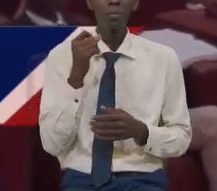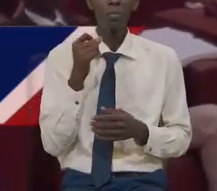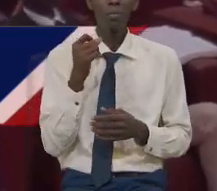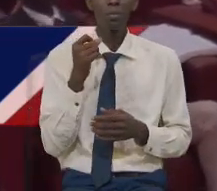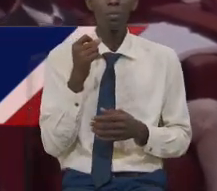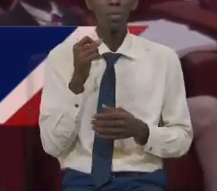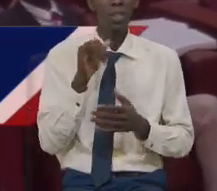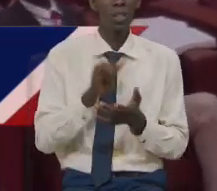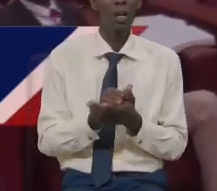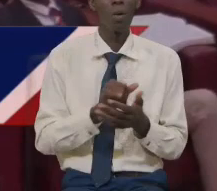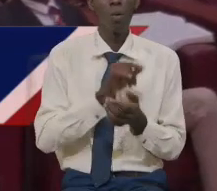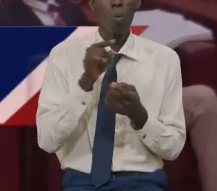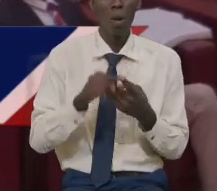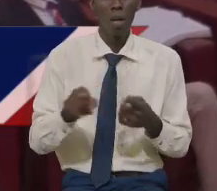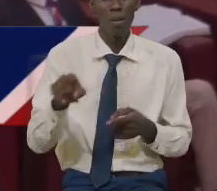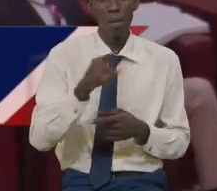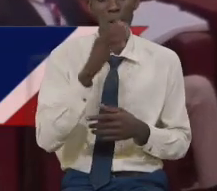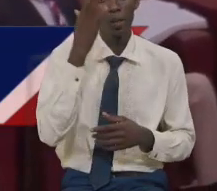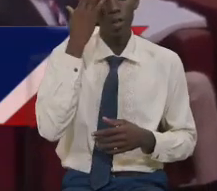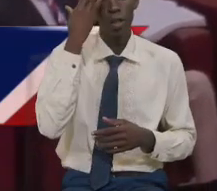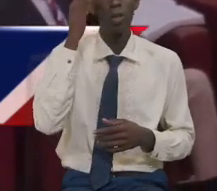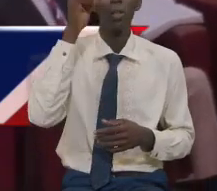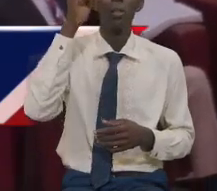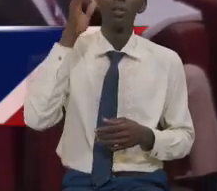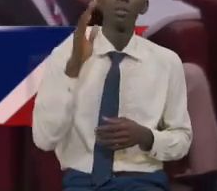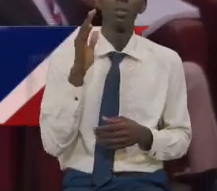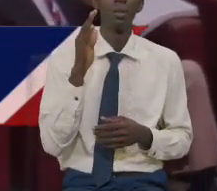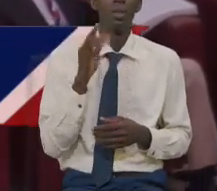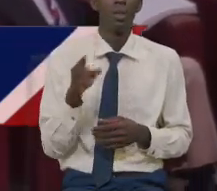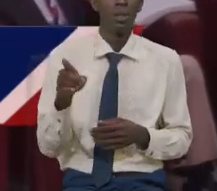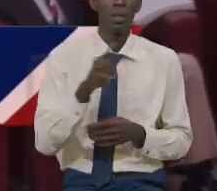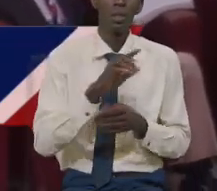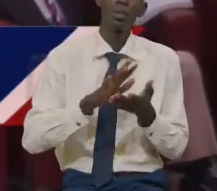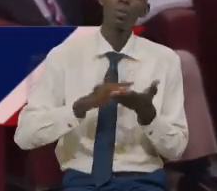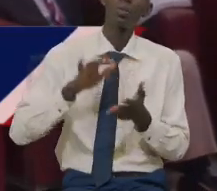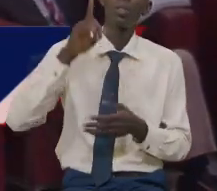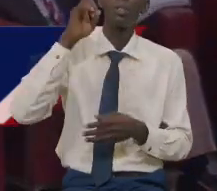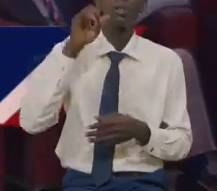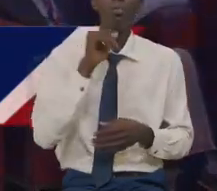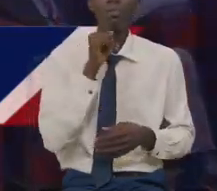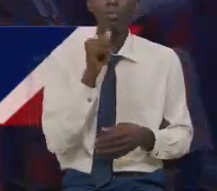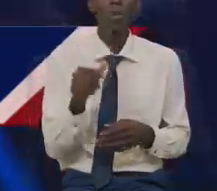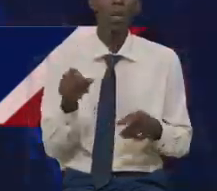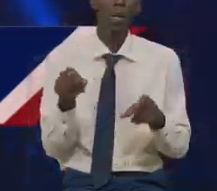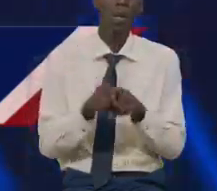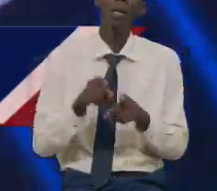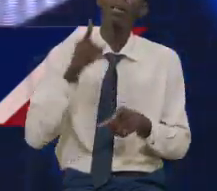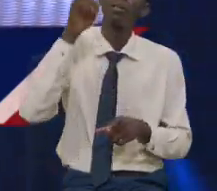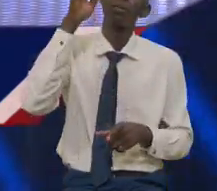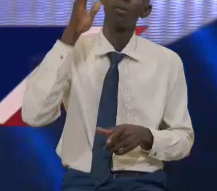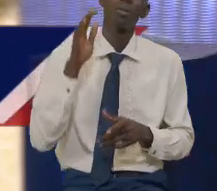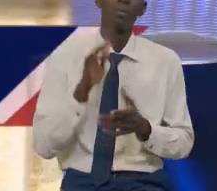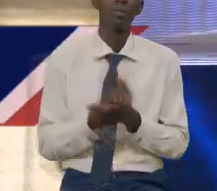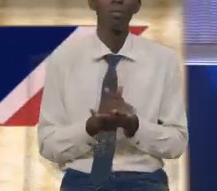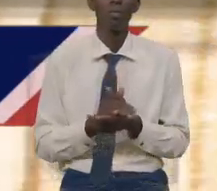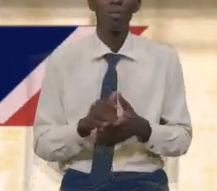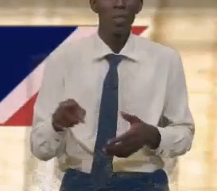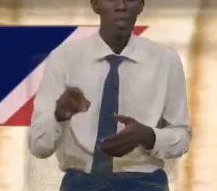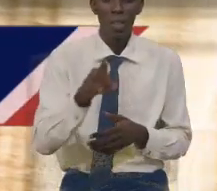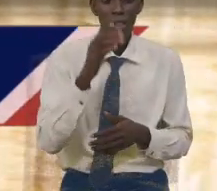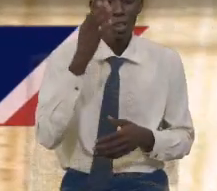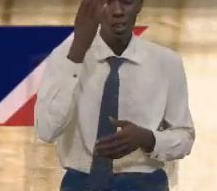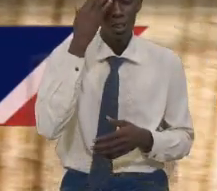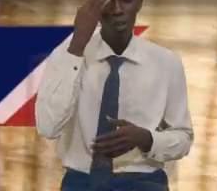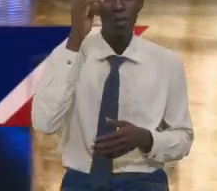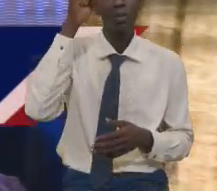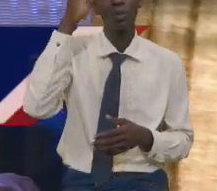when they knew God, they glorified him not as God. The new God,